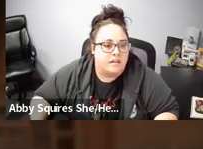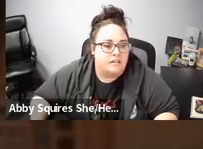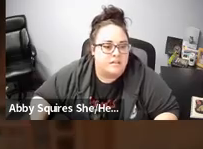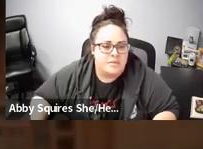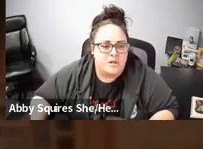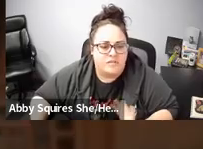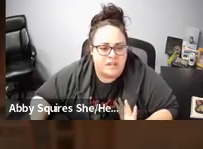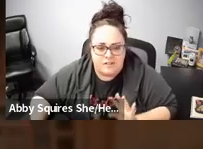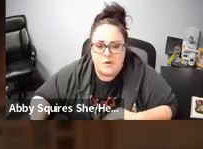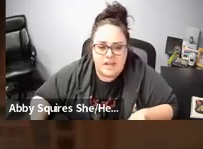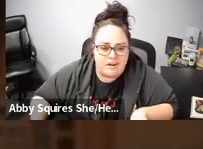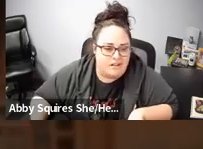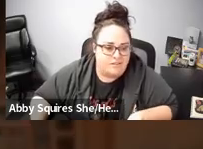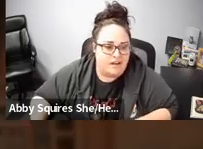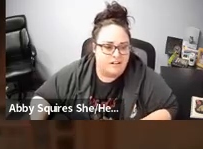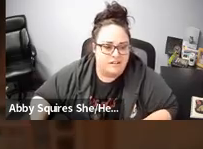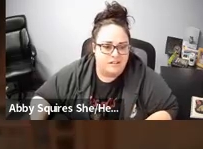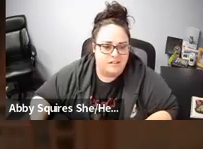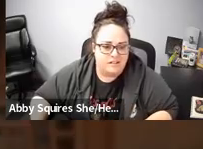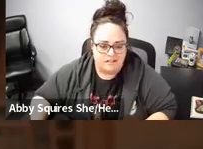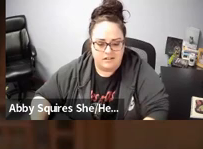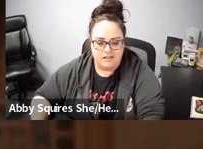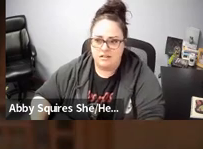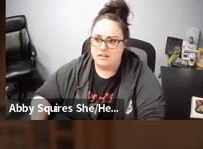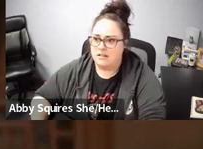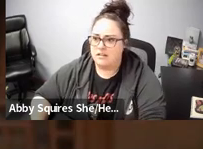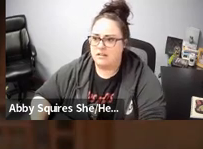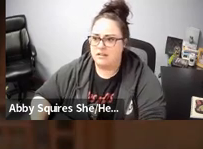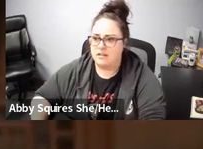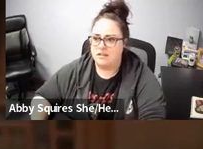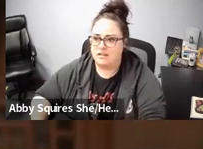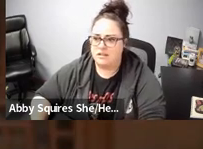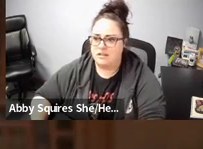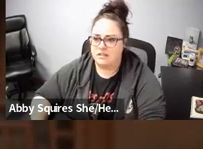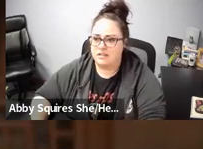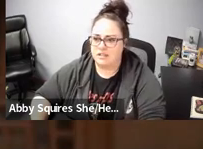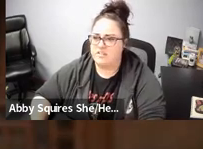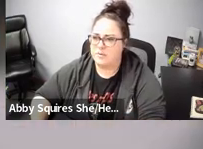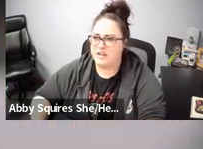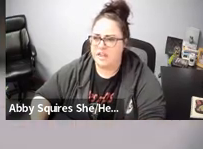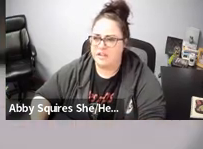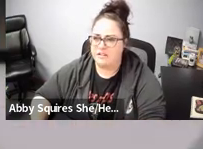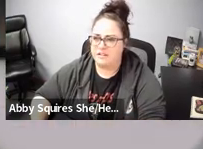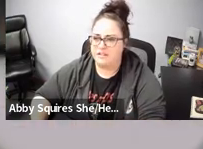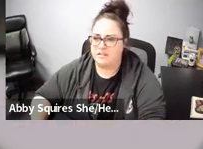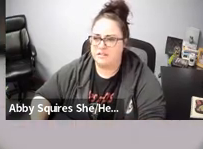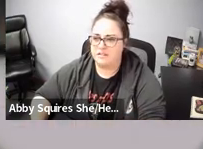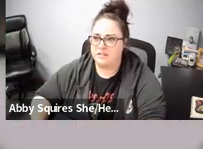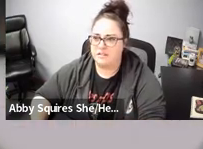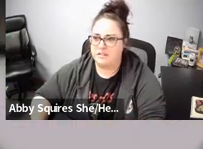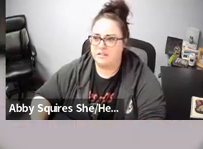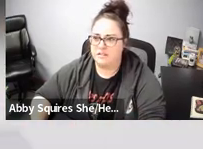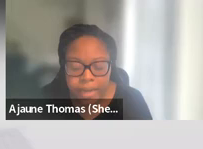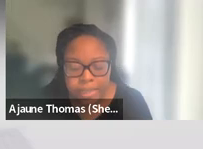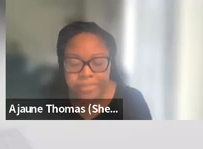Okay, and let me know if you can hear it all right. And we are here at the Microsoft Lounge to check out their new